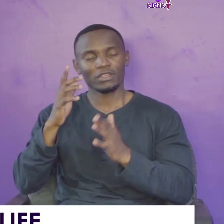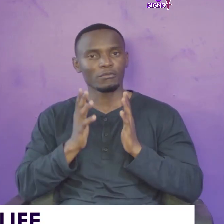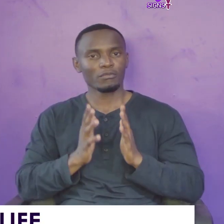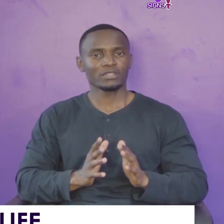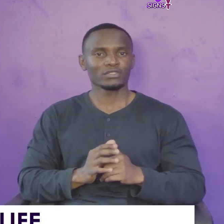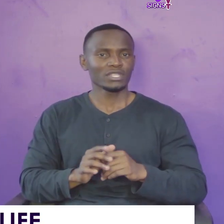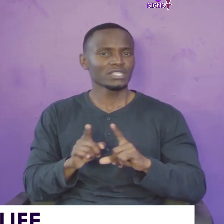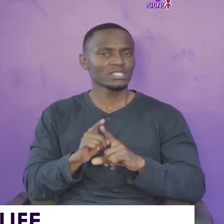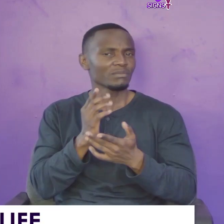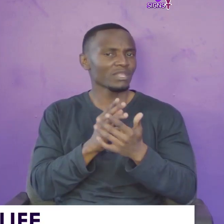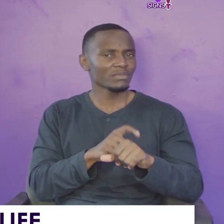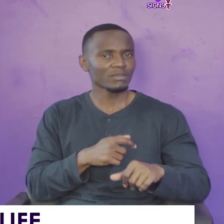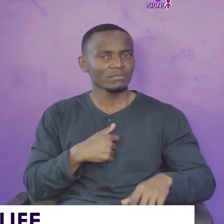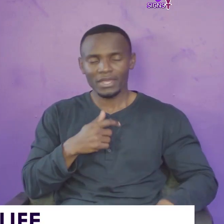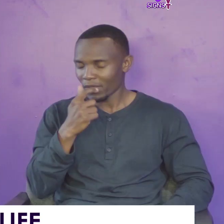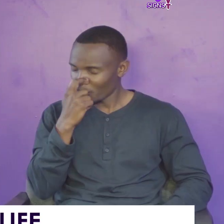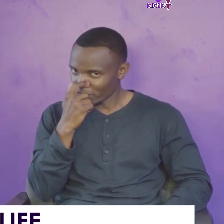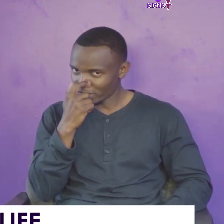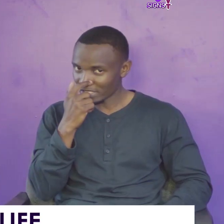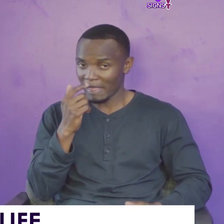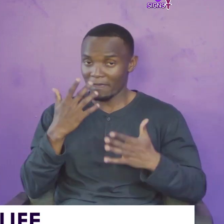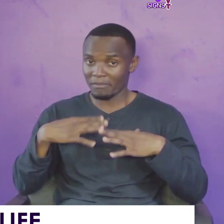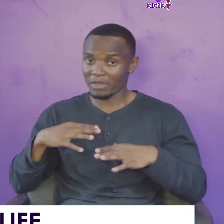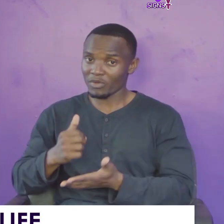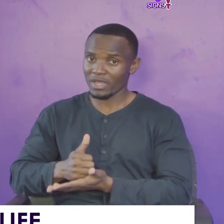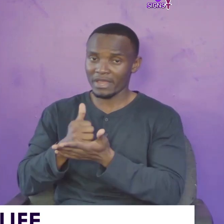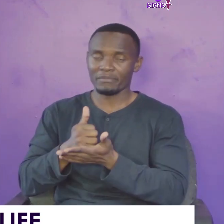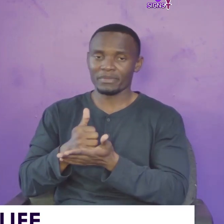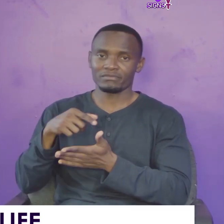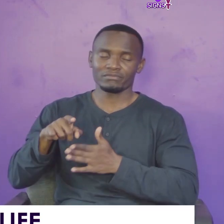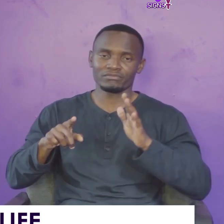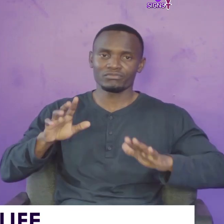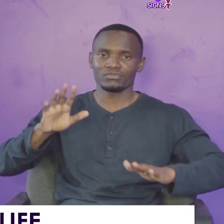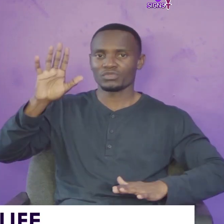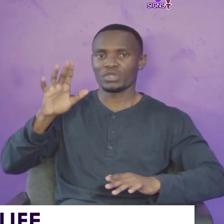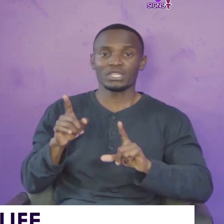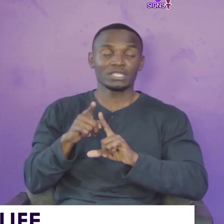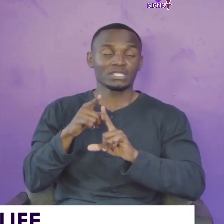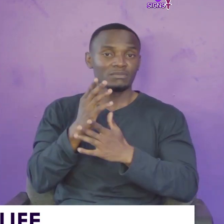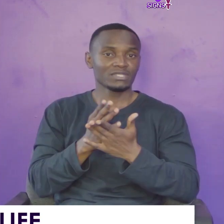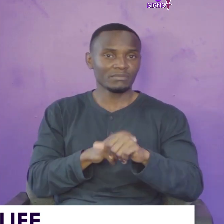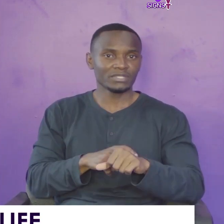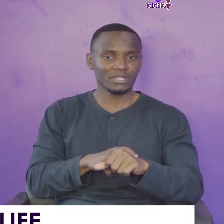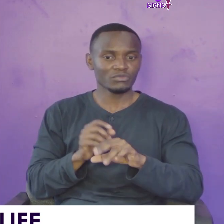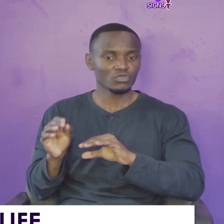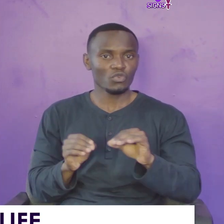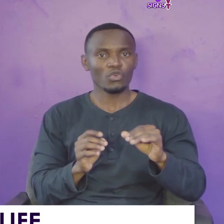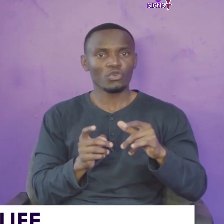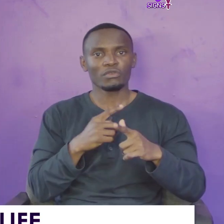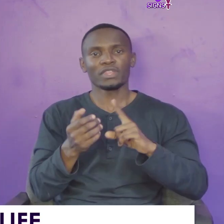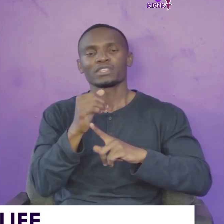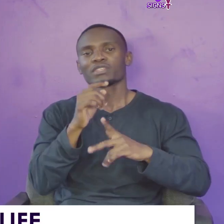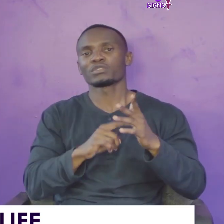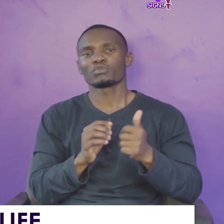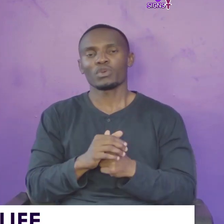wish that they make these people to swear. Sometimes you go there and you just find a police officer saying, "Kuja, kuja, who do you want to vote